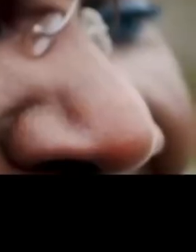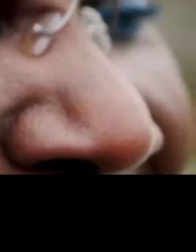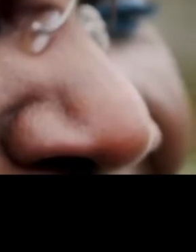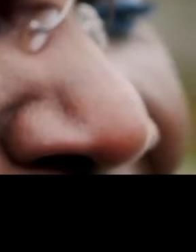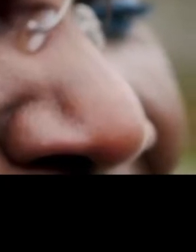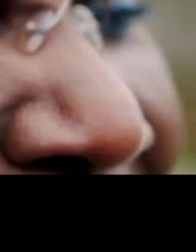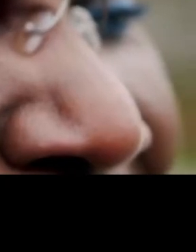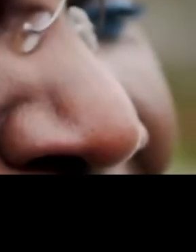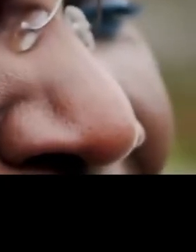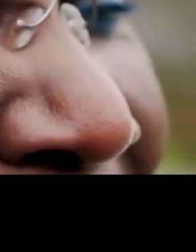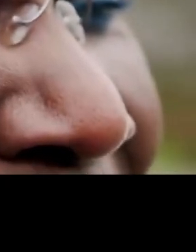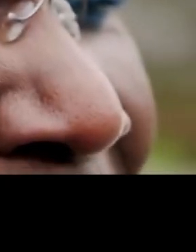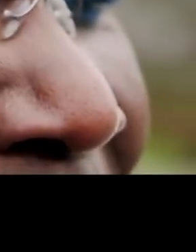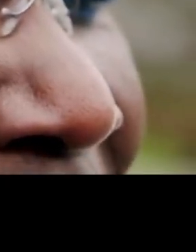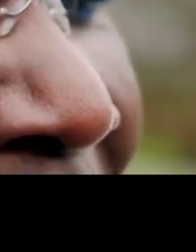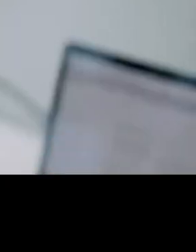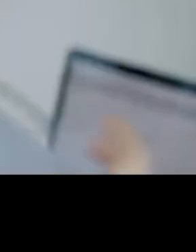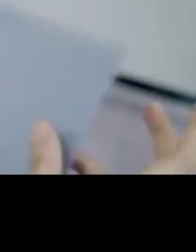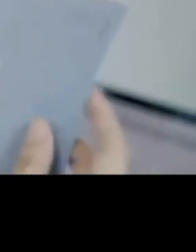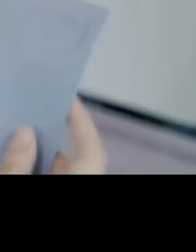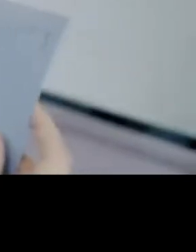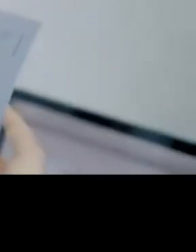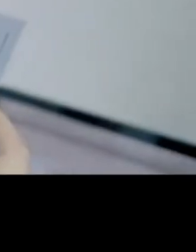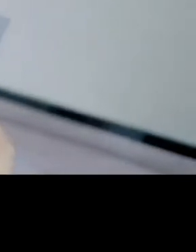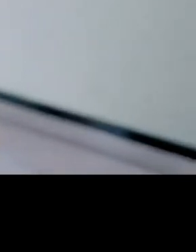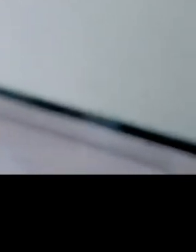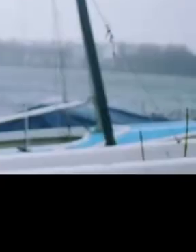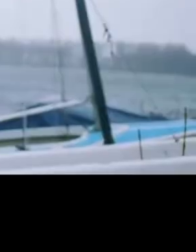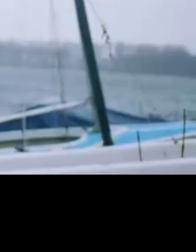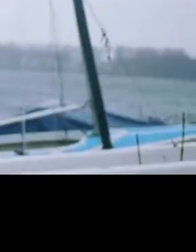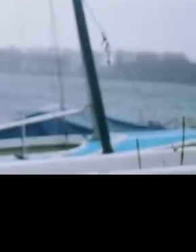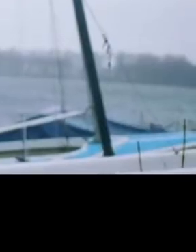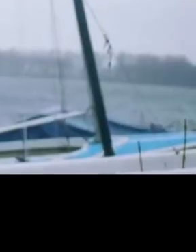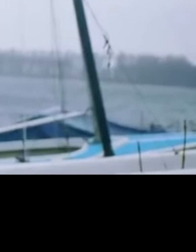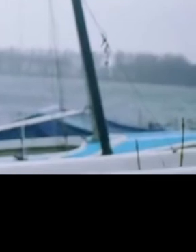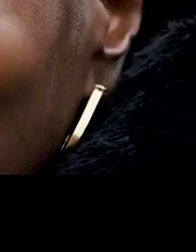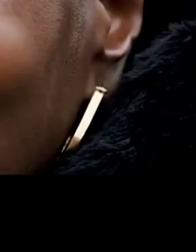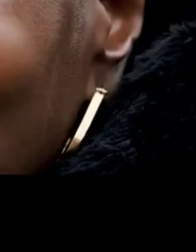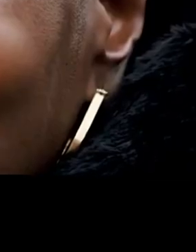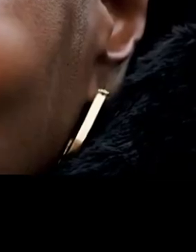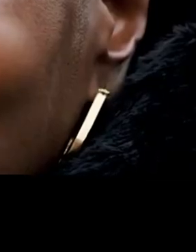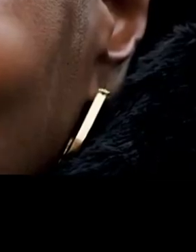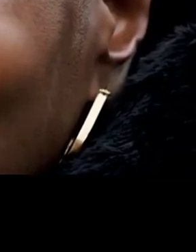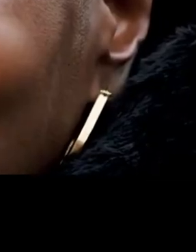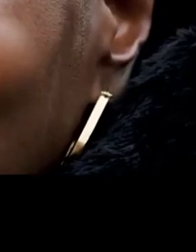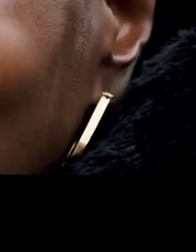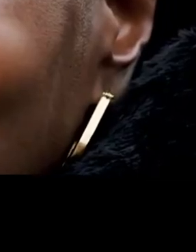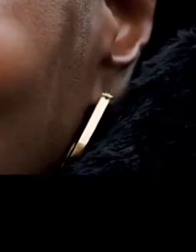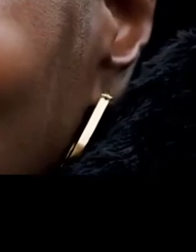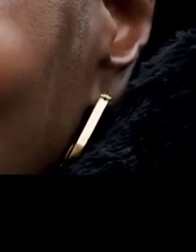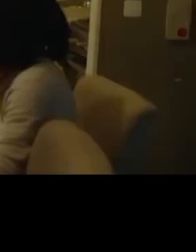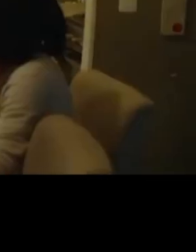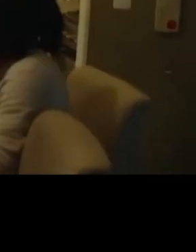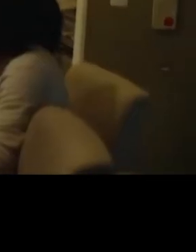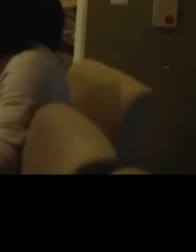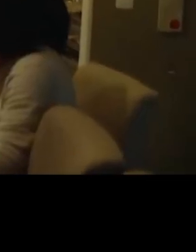Introducing Envision Glasses, the new AI-powered smart glasses by Envision, empowering the blind and visually impaired to be